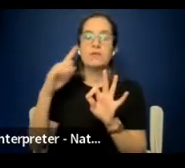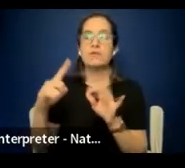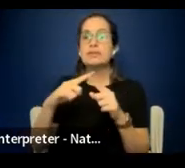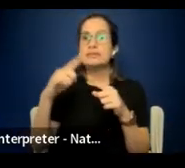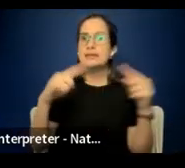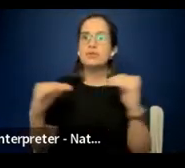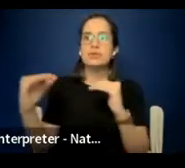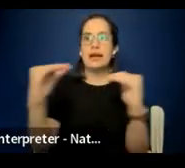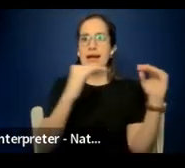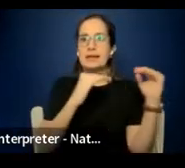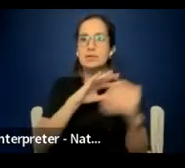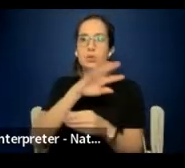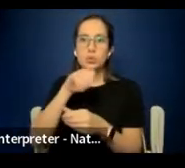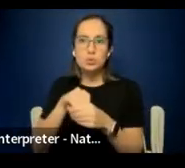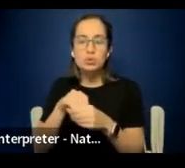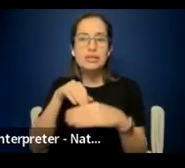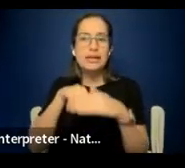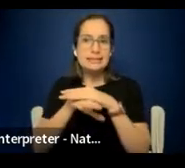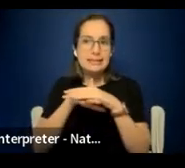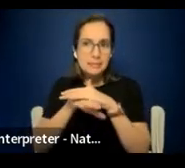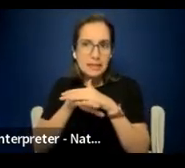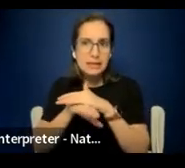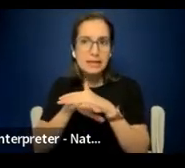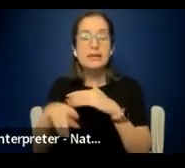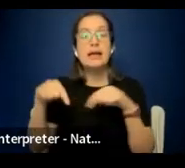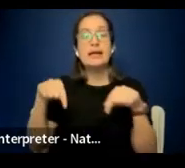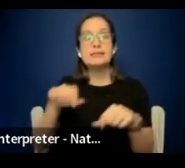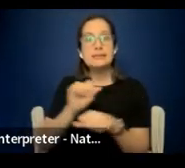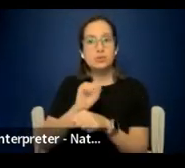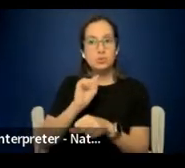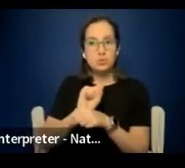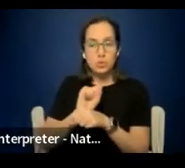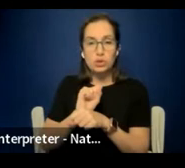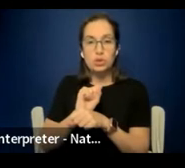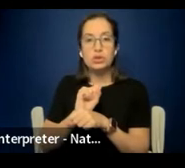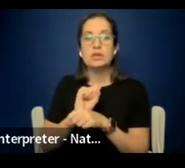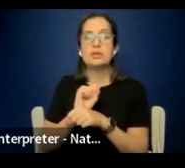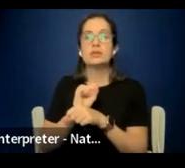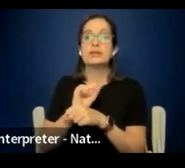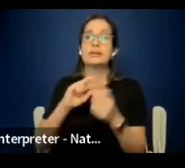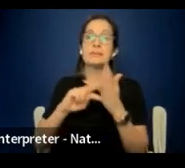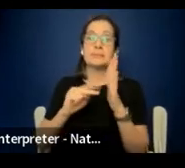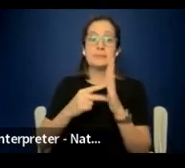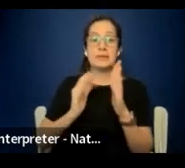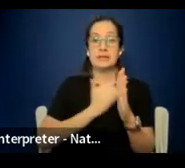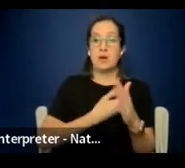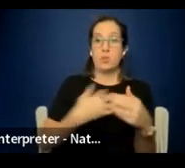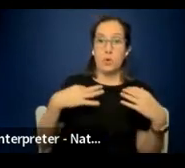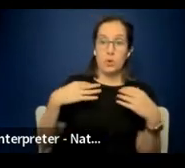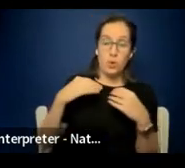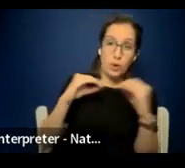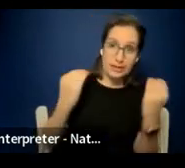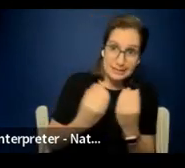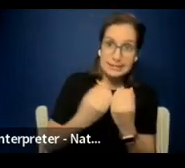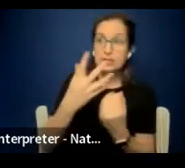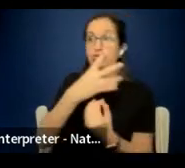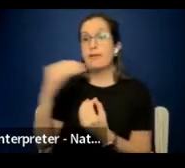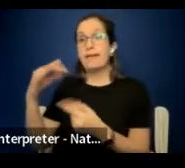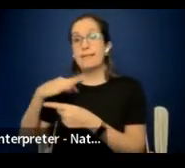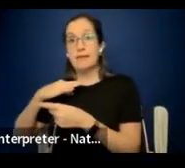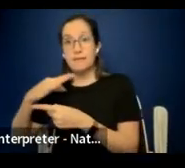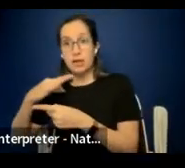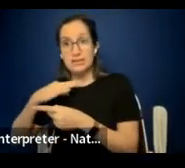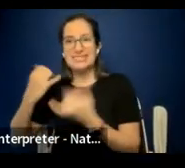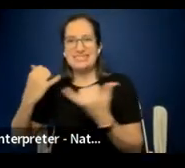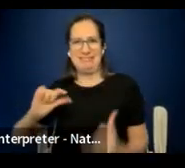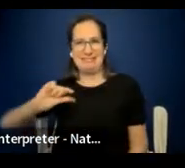inclusion, and accessibility in the work that we're doing, you know, as an organization and with our volunteers. So I'll turn it over to Megan